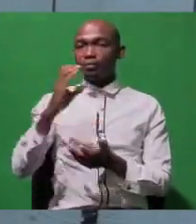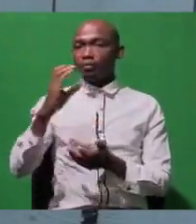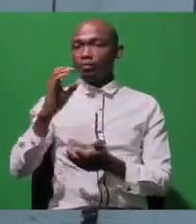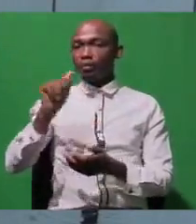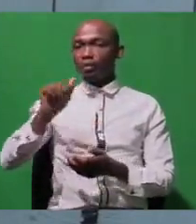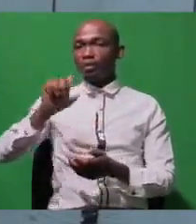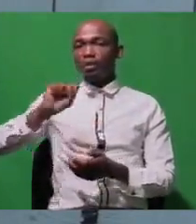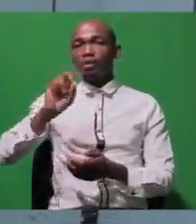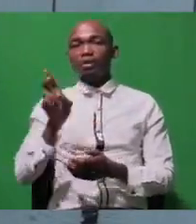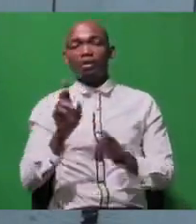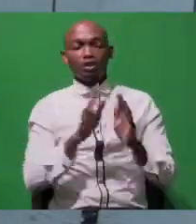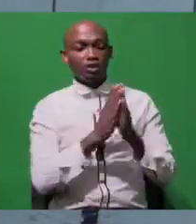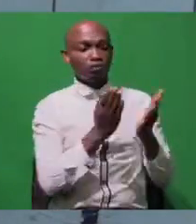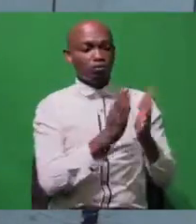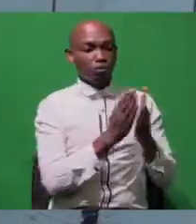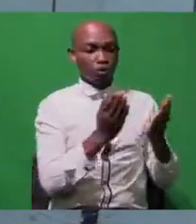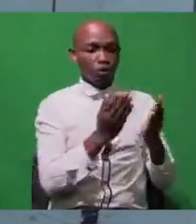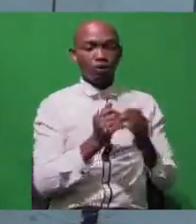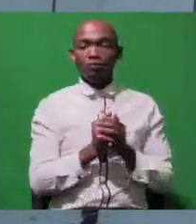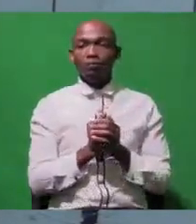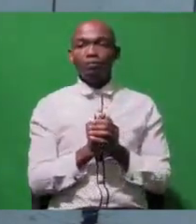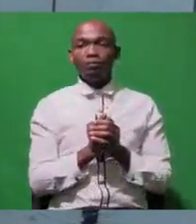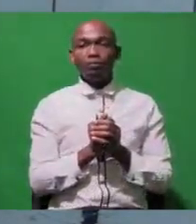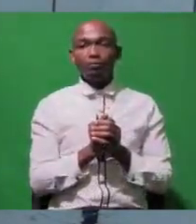cash book.